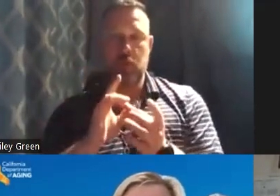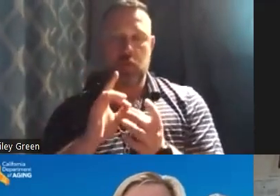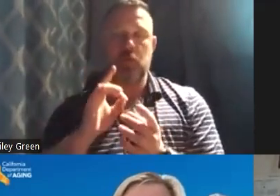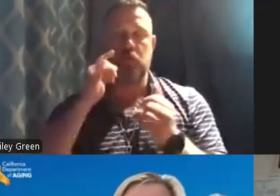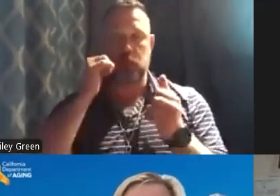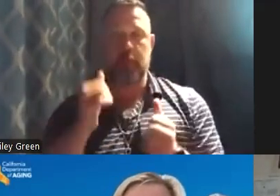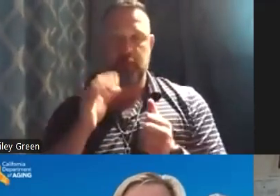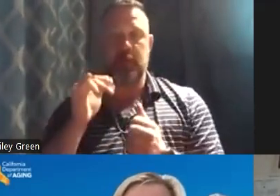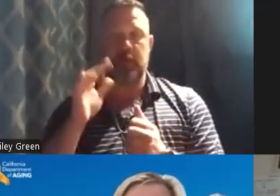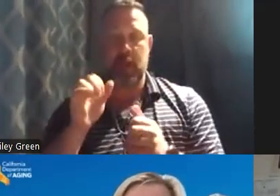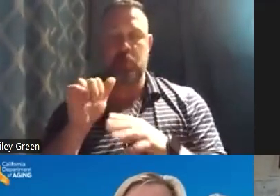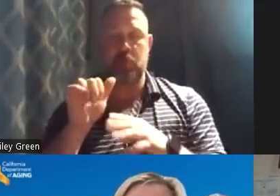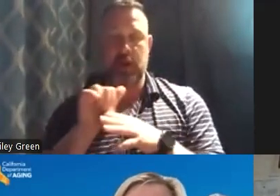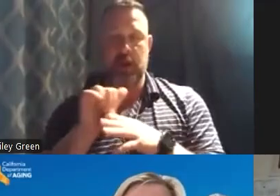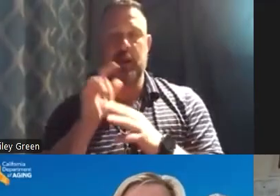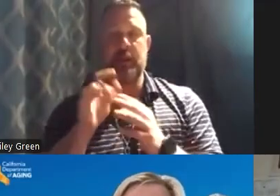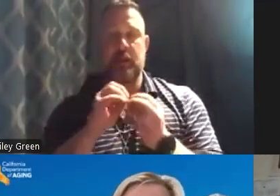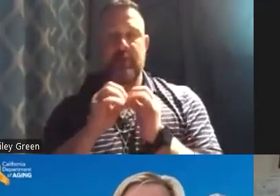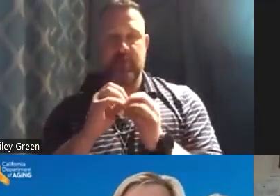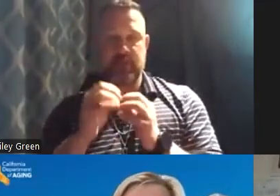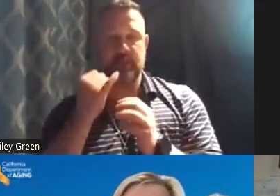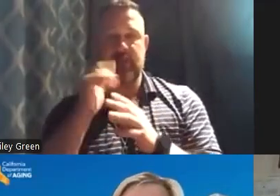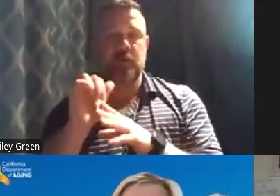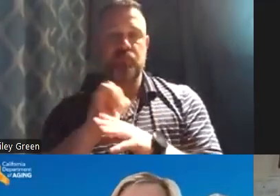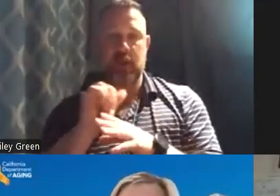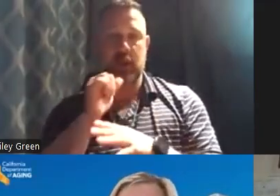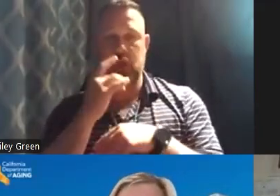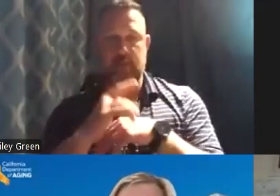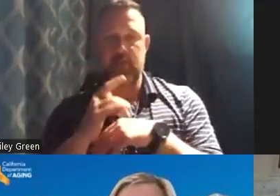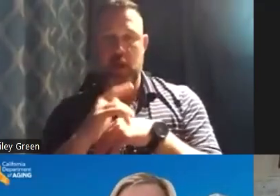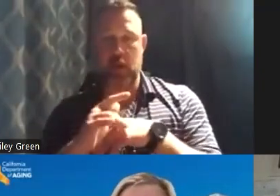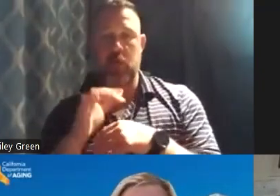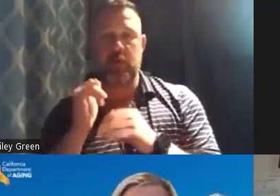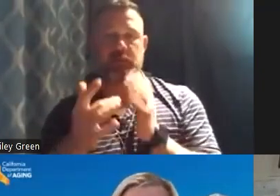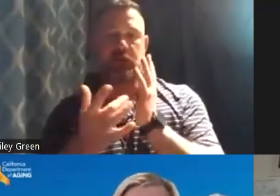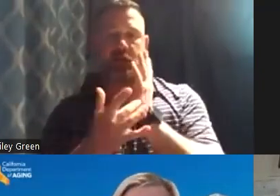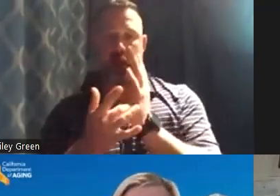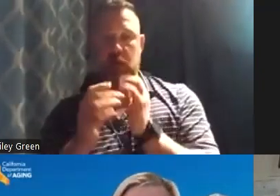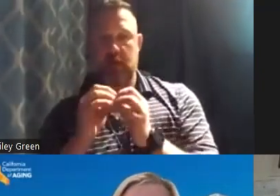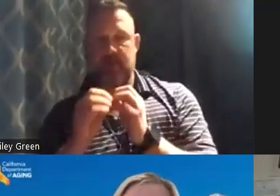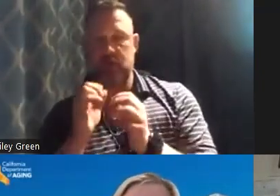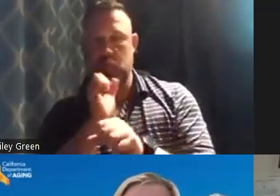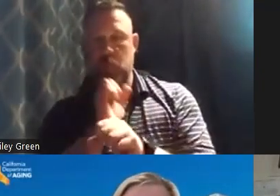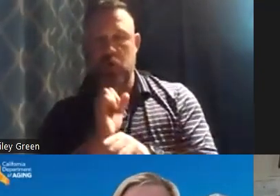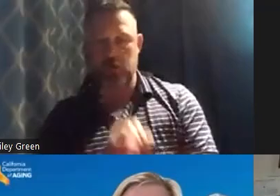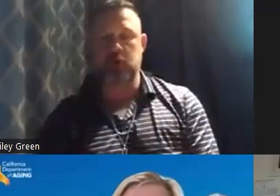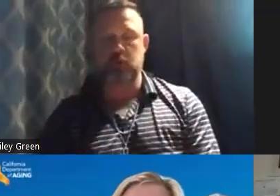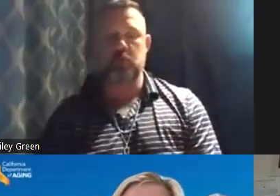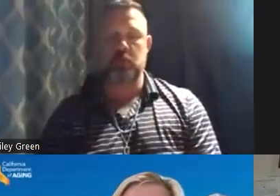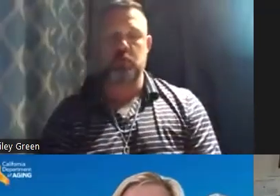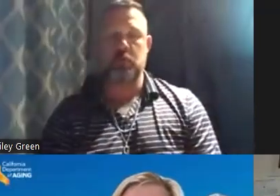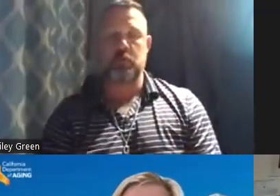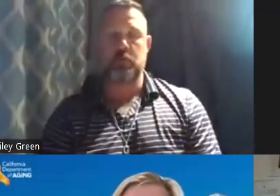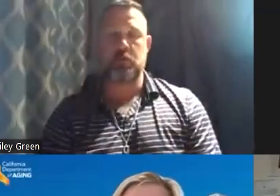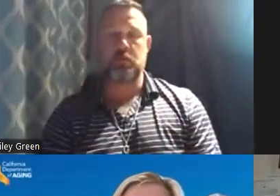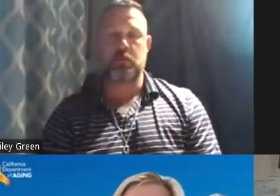training. We need to fix that should the training not become available. So that's kind of a technical fix that we're working on. The other area